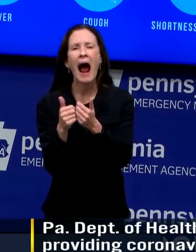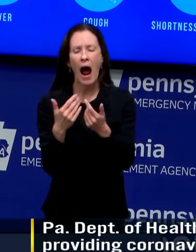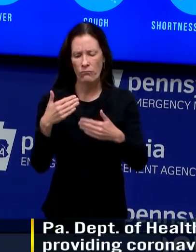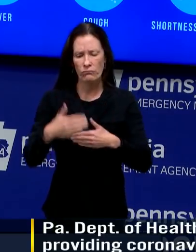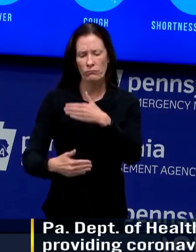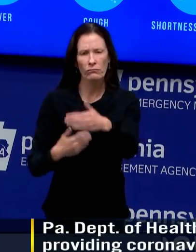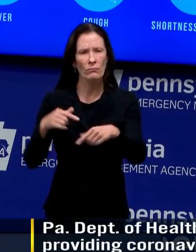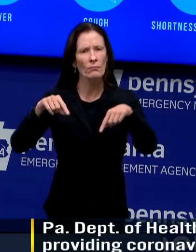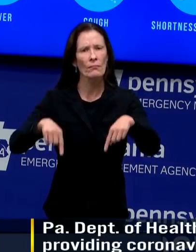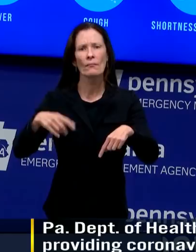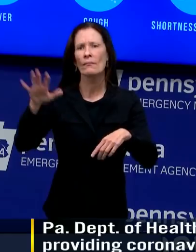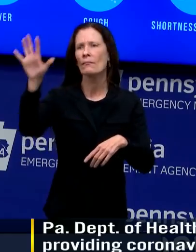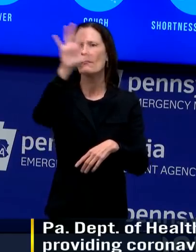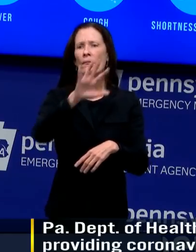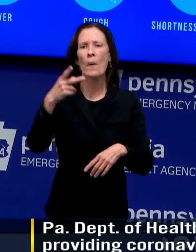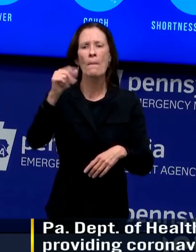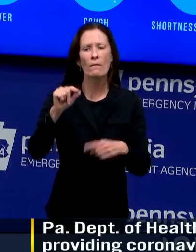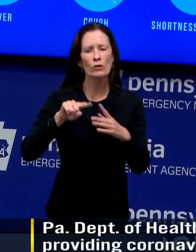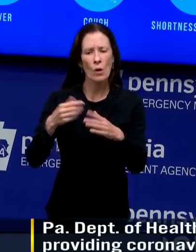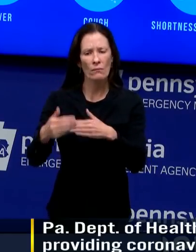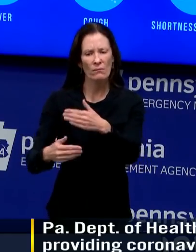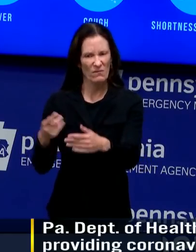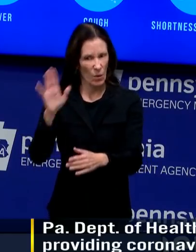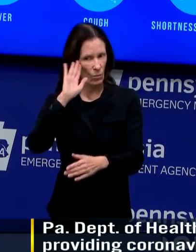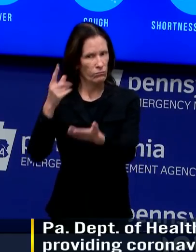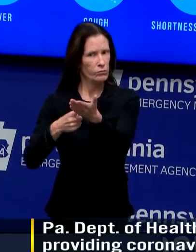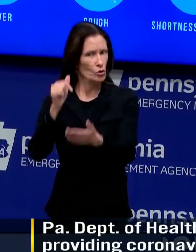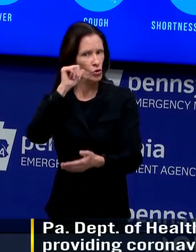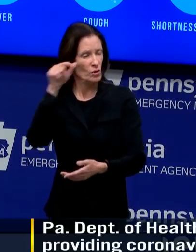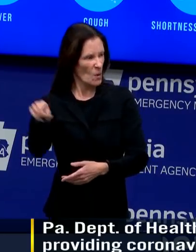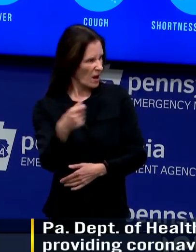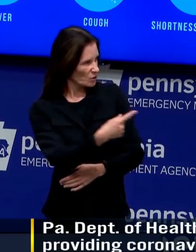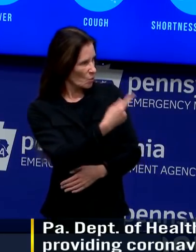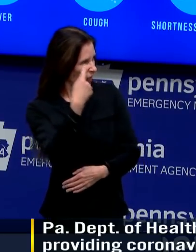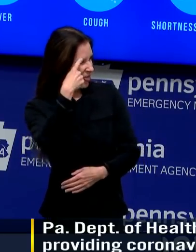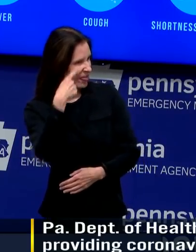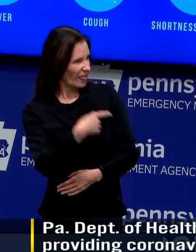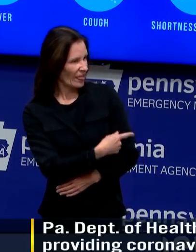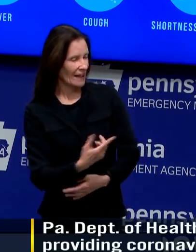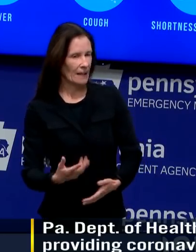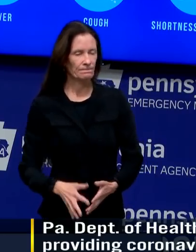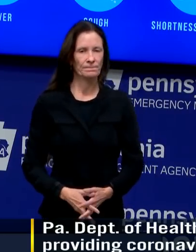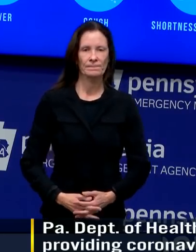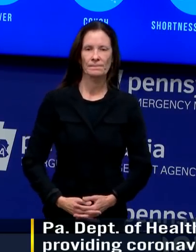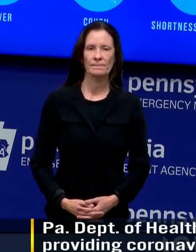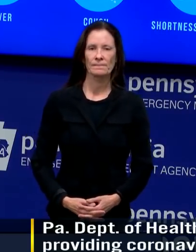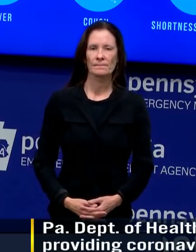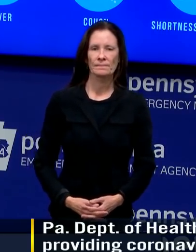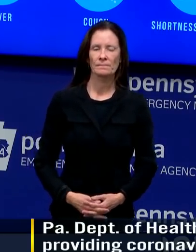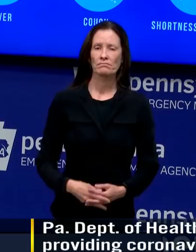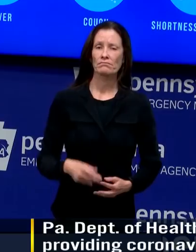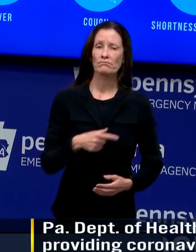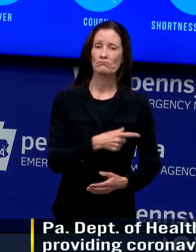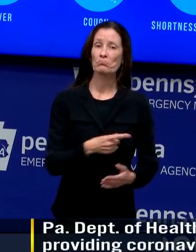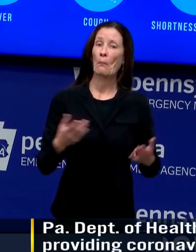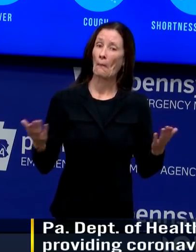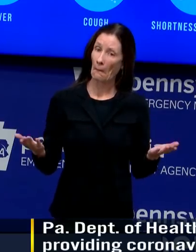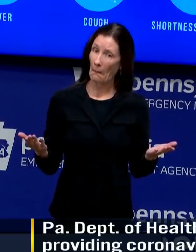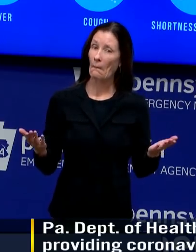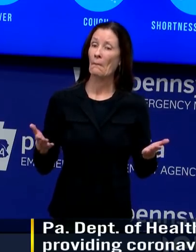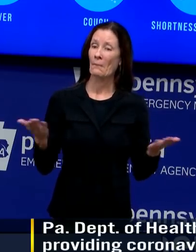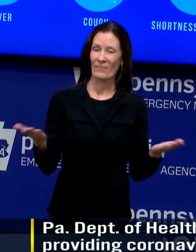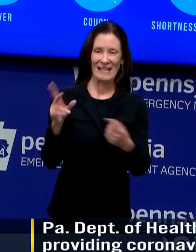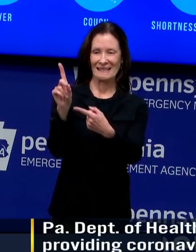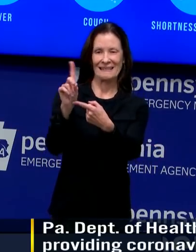shoulder. Every single citizen of Pennsylvania whom we work for looks over our shoulder, and I think the state legislature, this is part of their